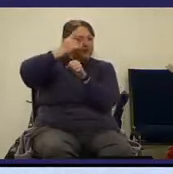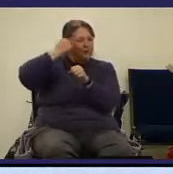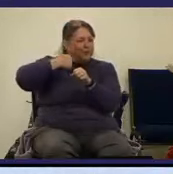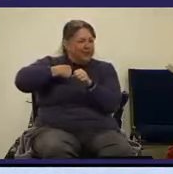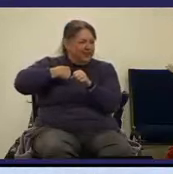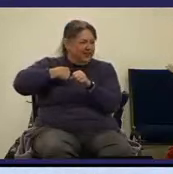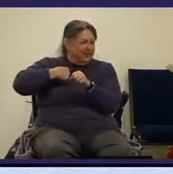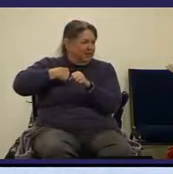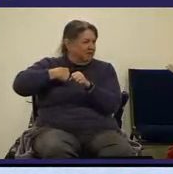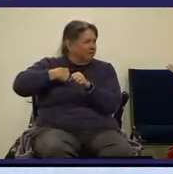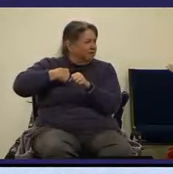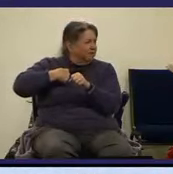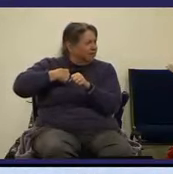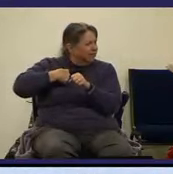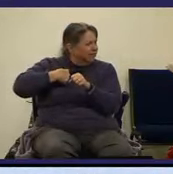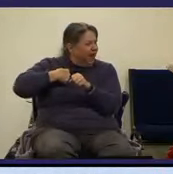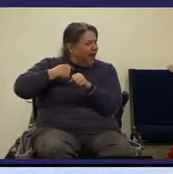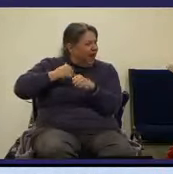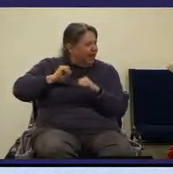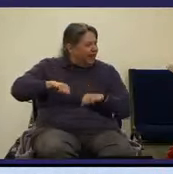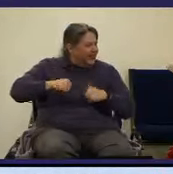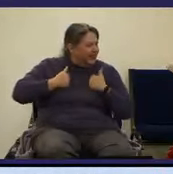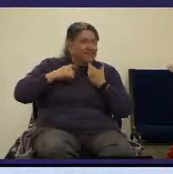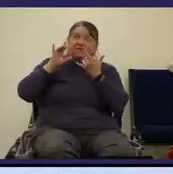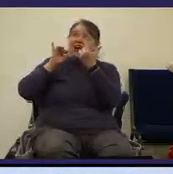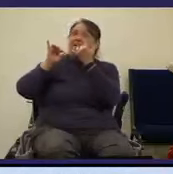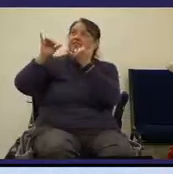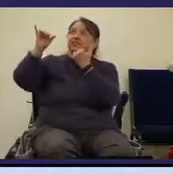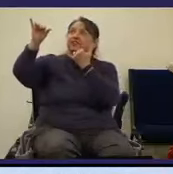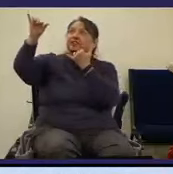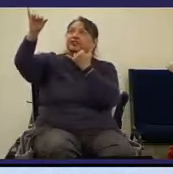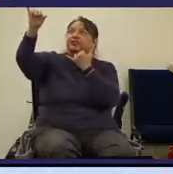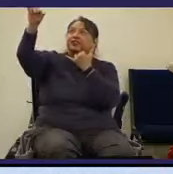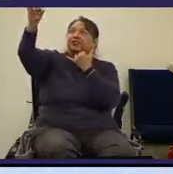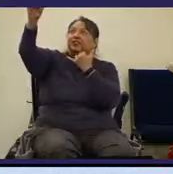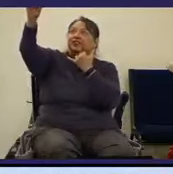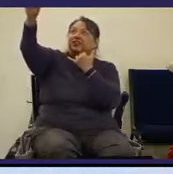and dying and for all eternity.